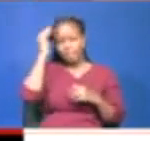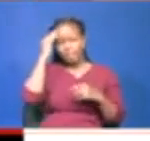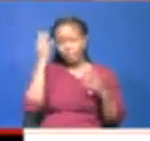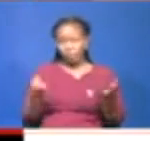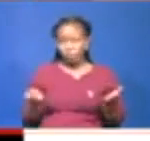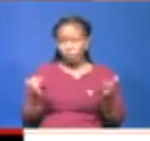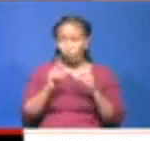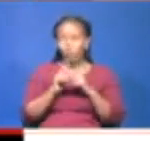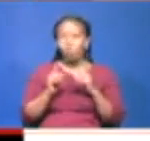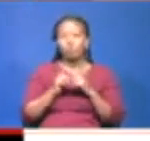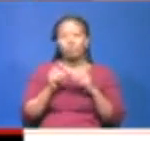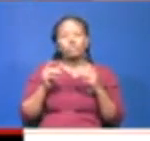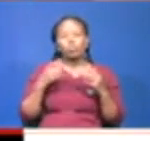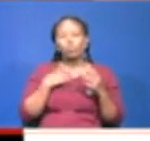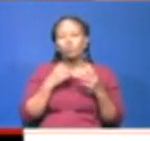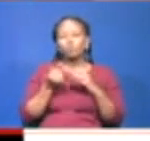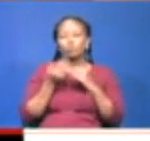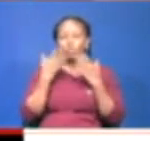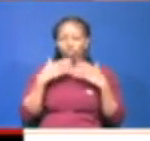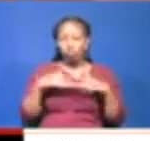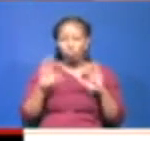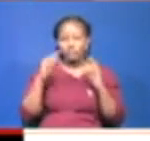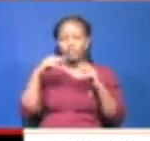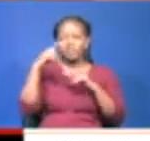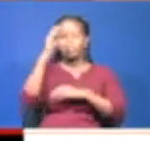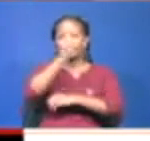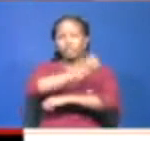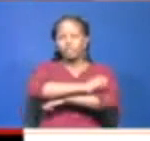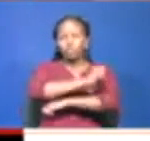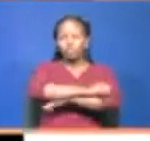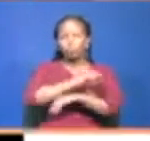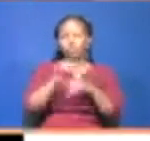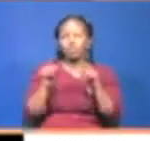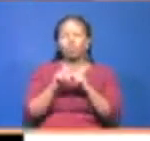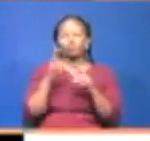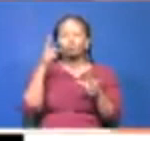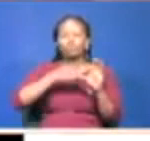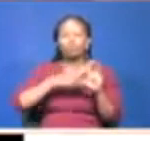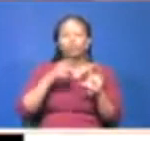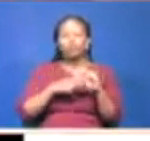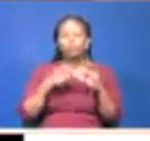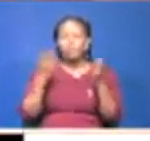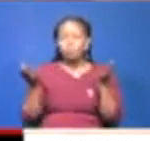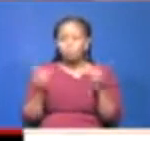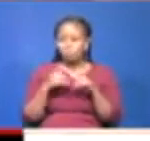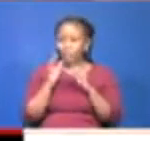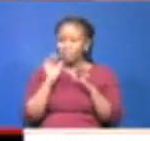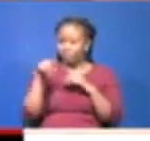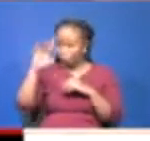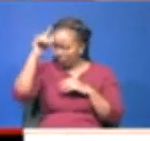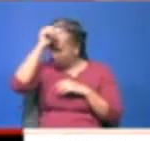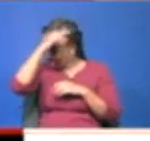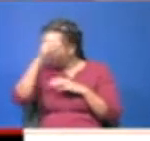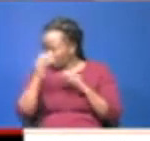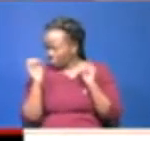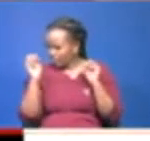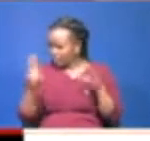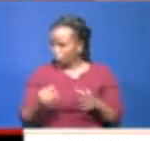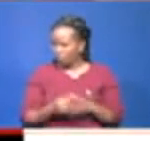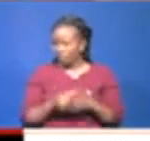need to have completed secondary school, most likely, to be able to participate. But if you're a graduate, that's okay, too. So it will do the basics